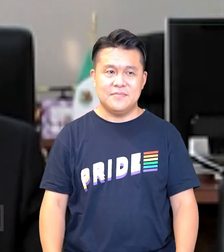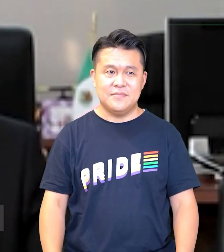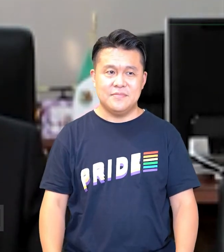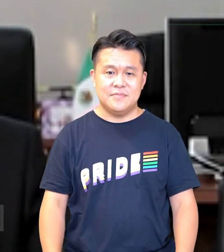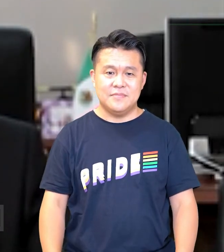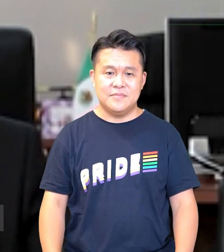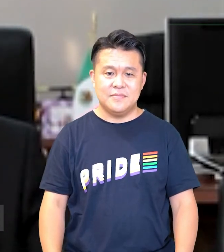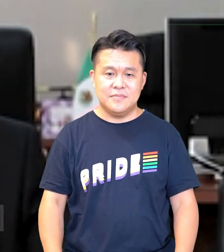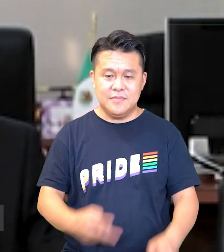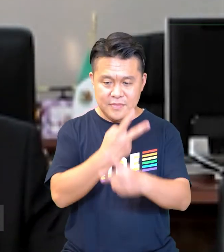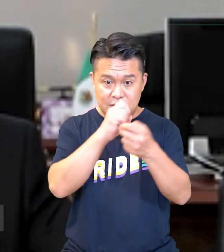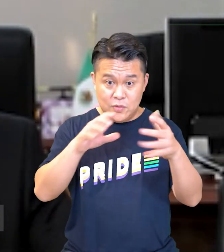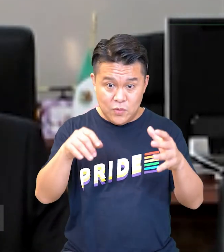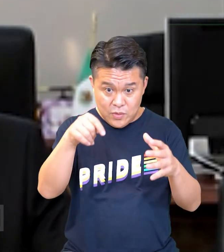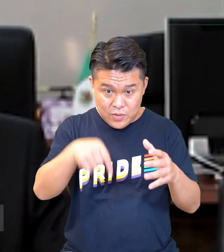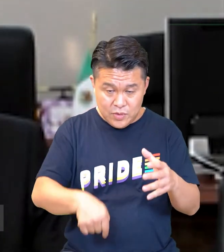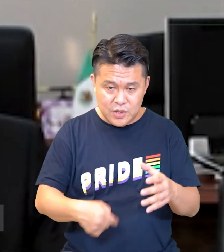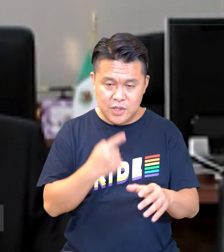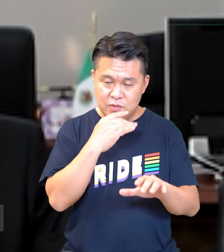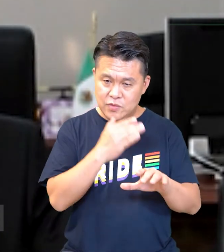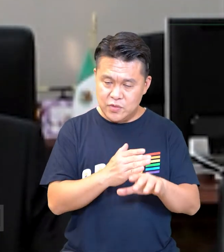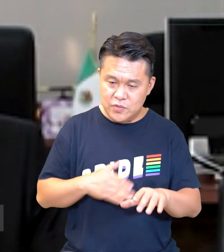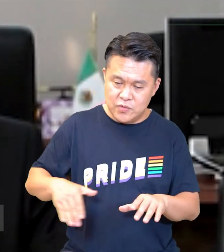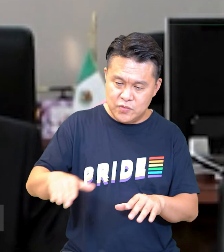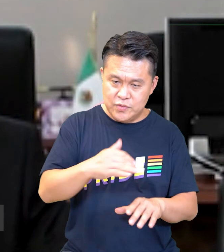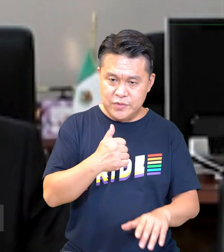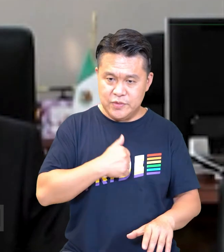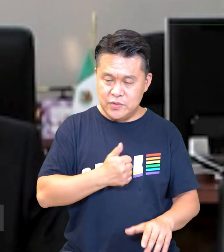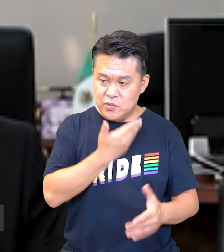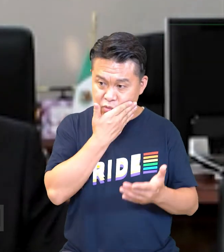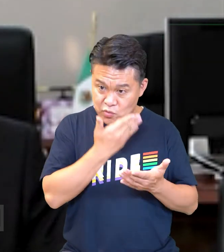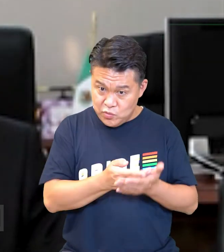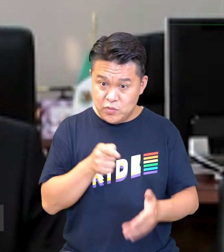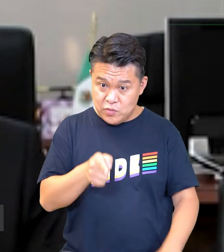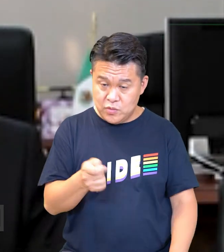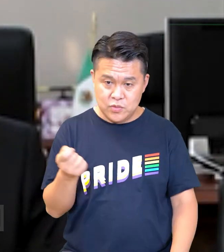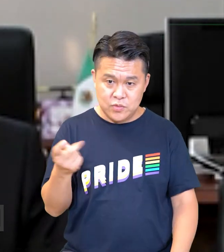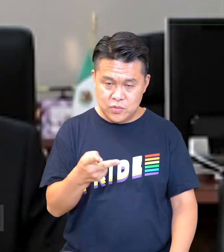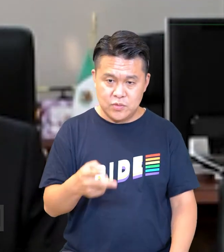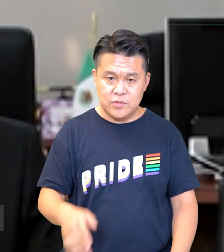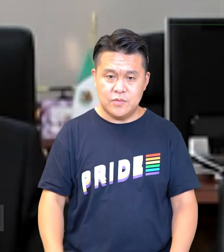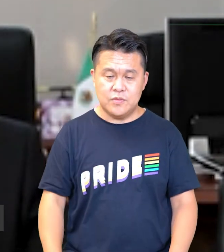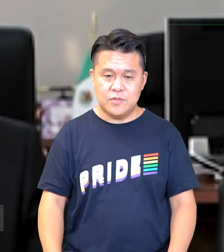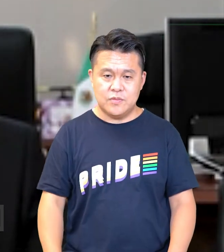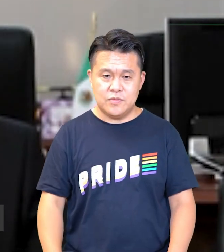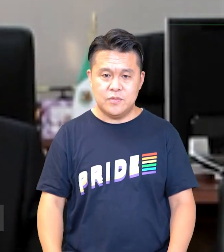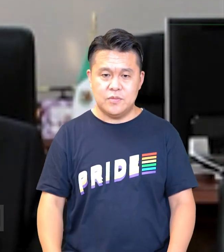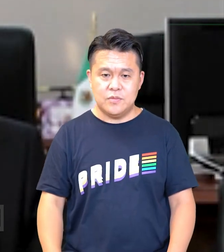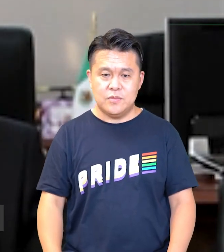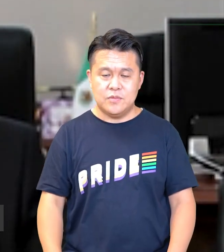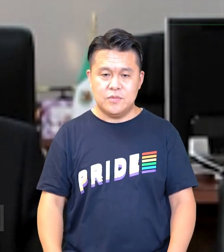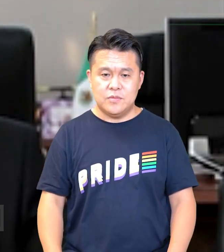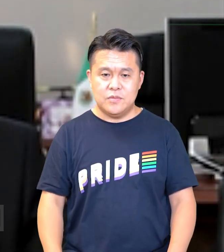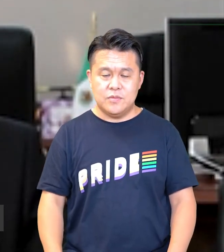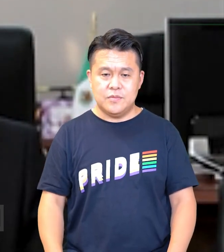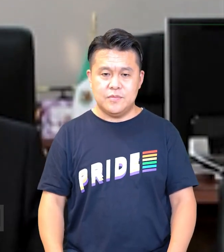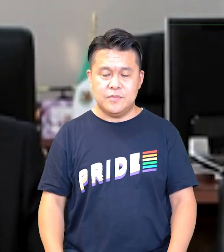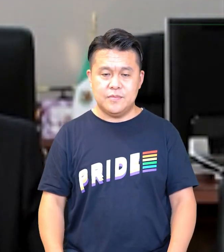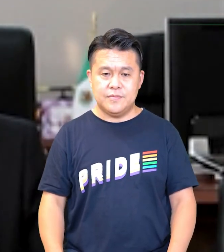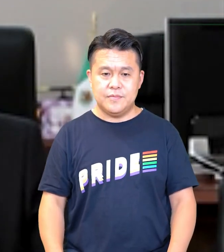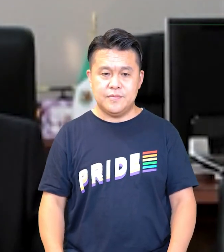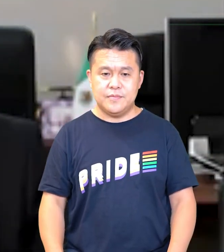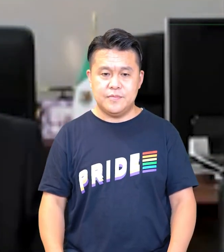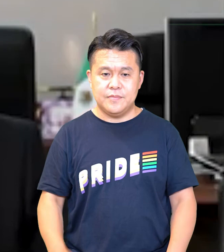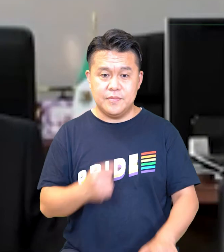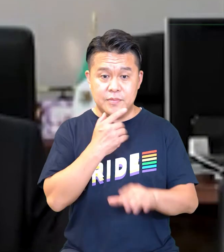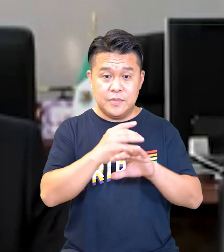In Mexico, we firmly believe that democracy is an essential part of our identity